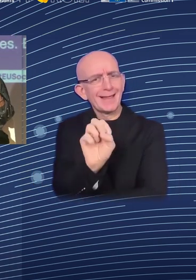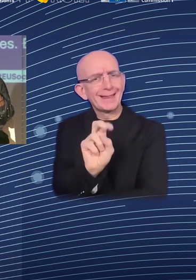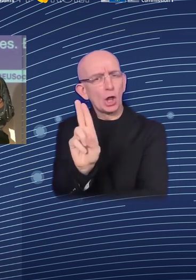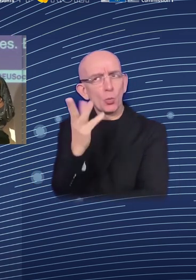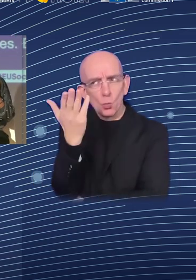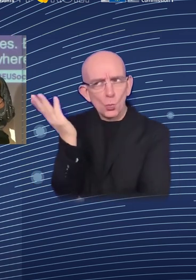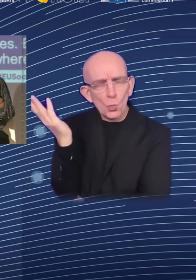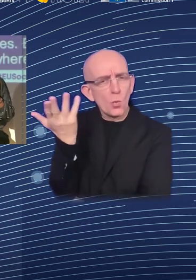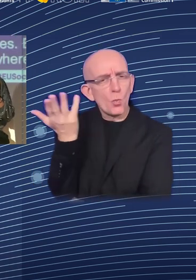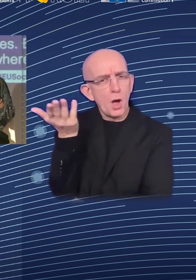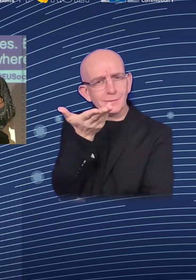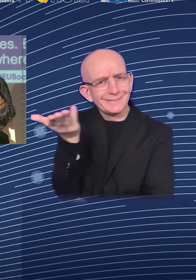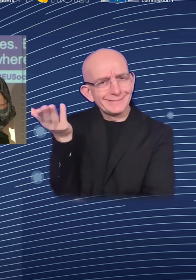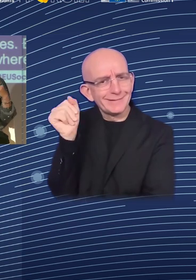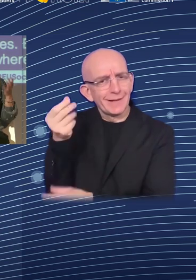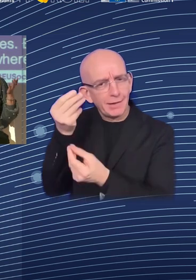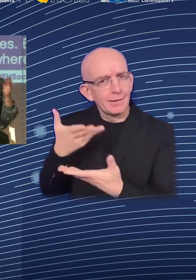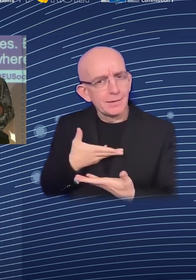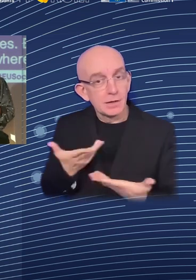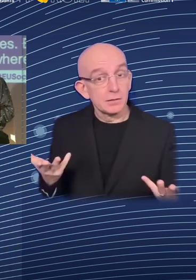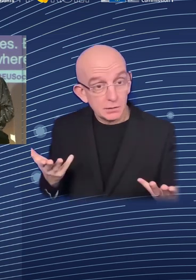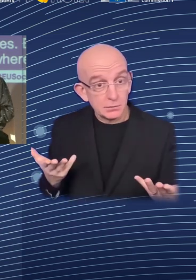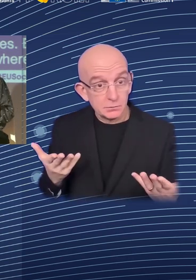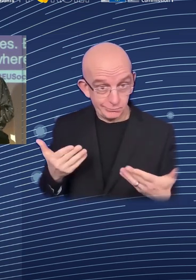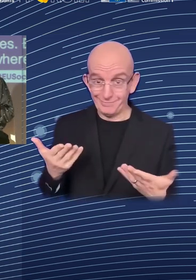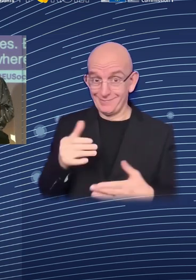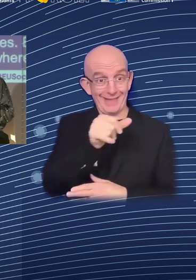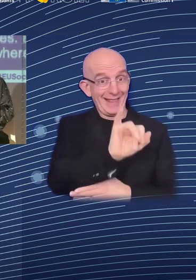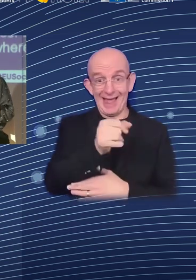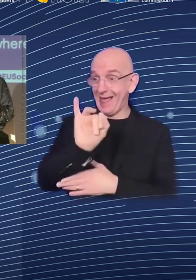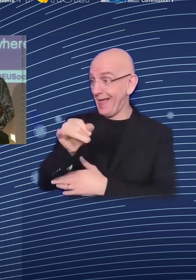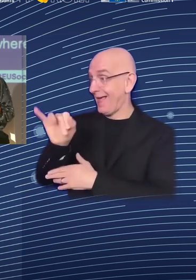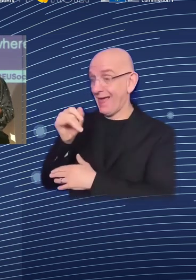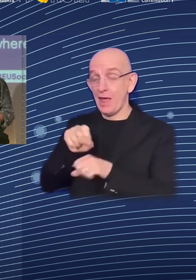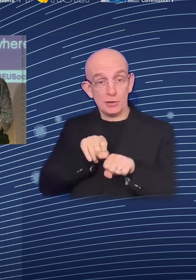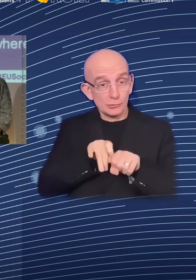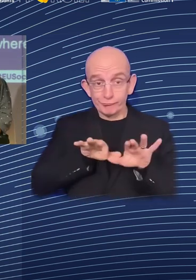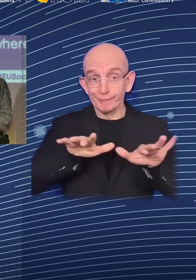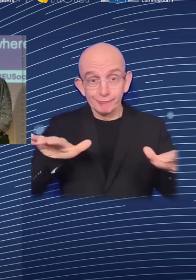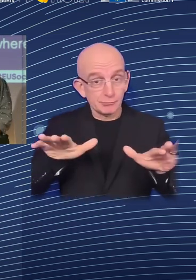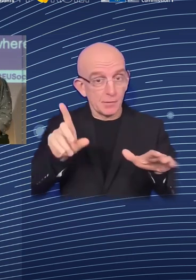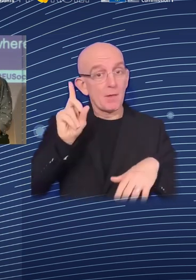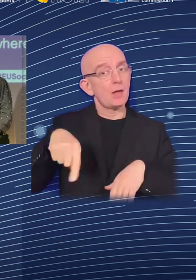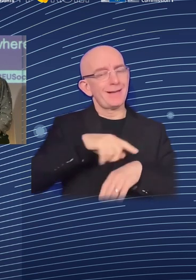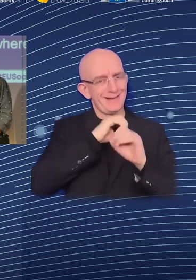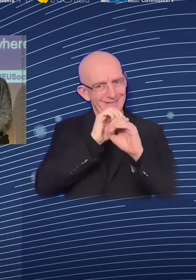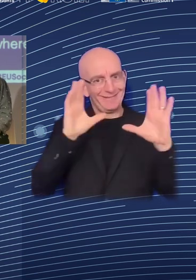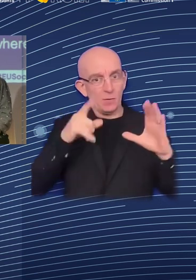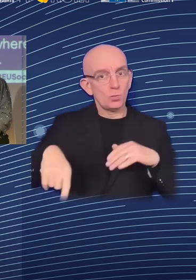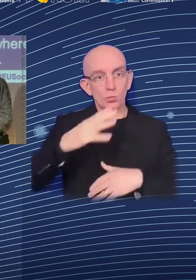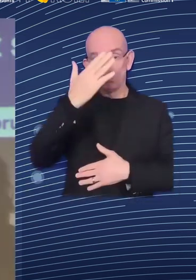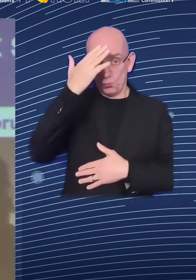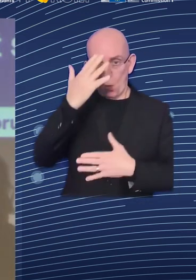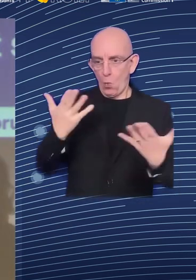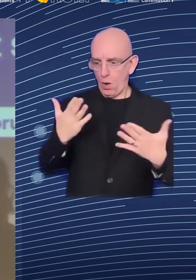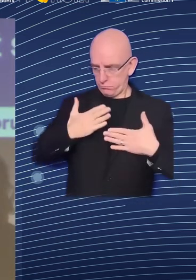will do with my own life. So I think that's something what is the biggest challenge now. big but and